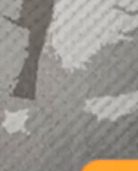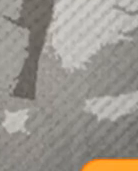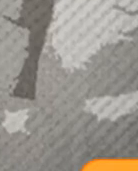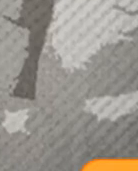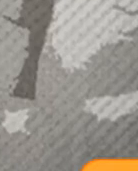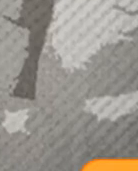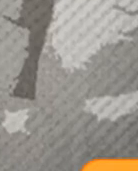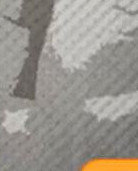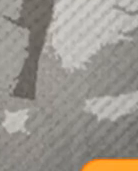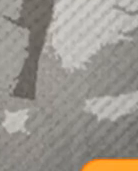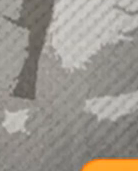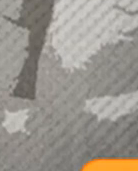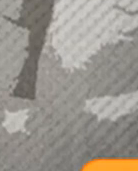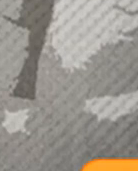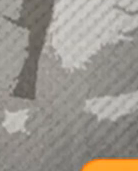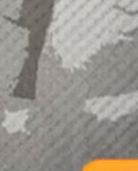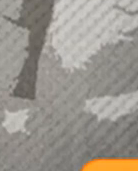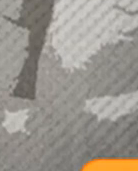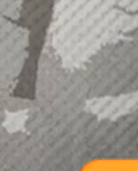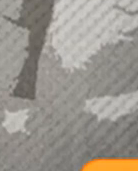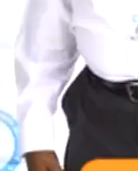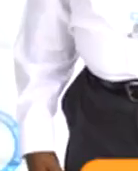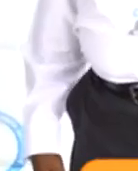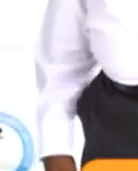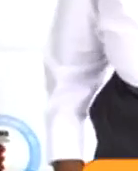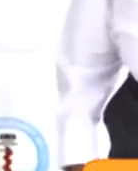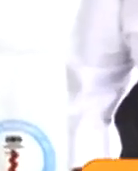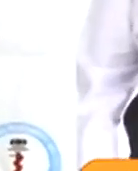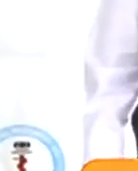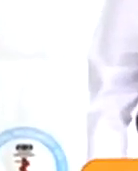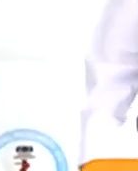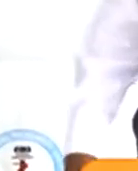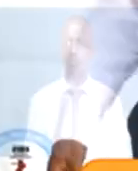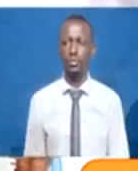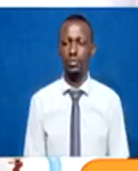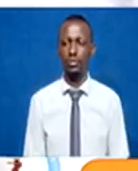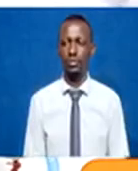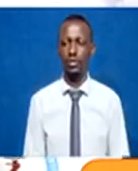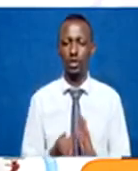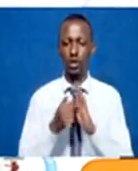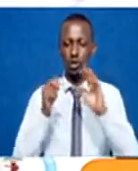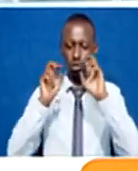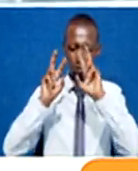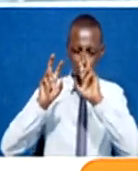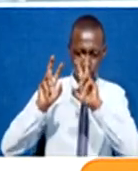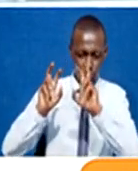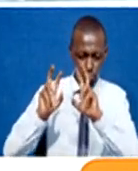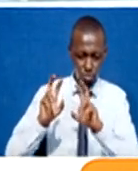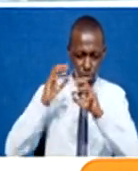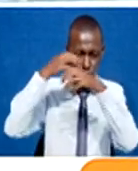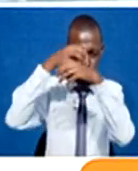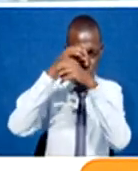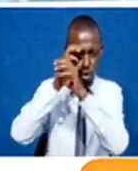accounting for 10% of infant mortality rates. The findings of the study will then be relayed to the